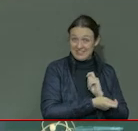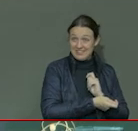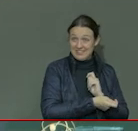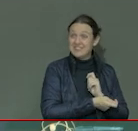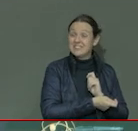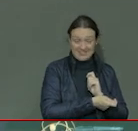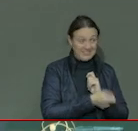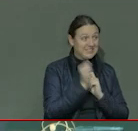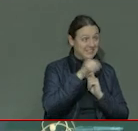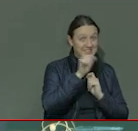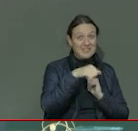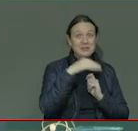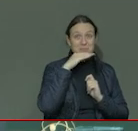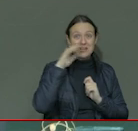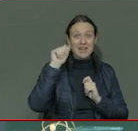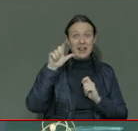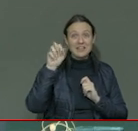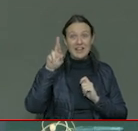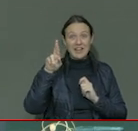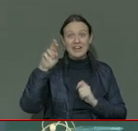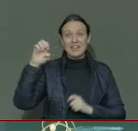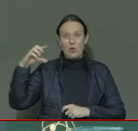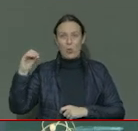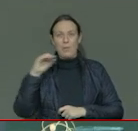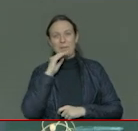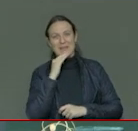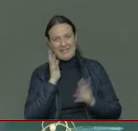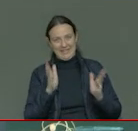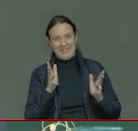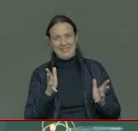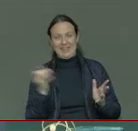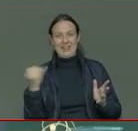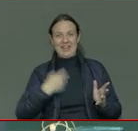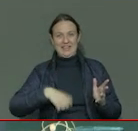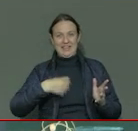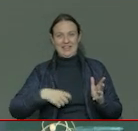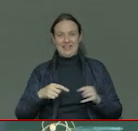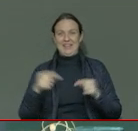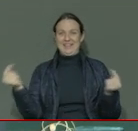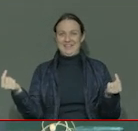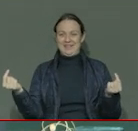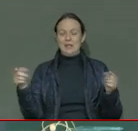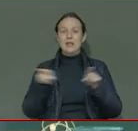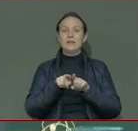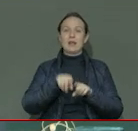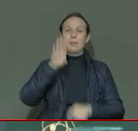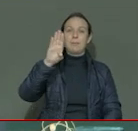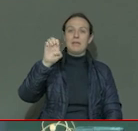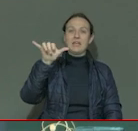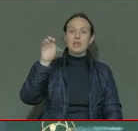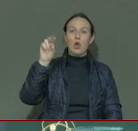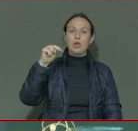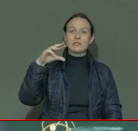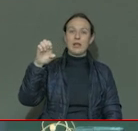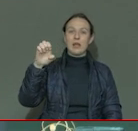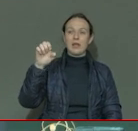a little. That's your alter ego. All right. Think of Beyonce. What's Beyonce's alter